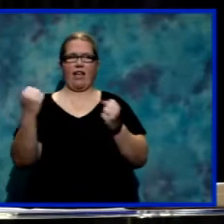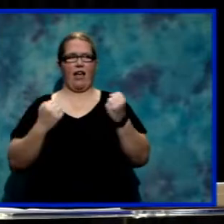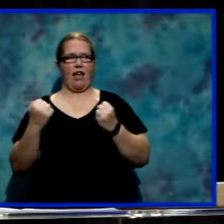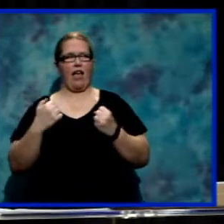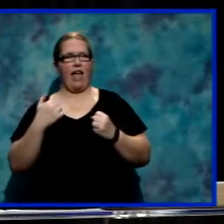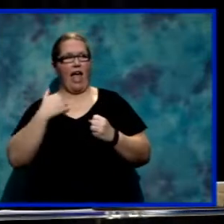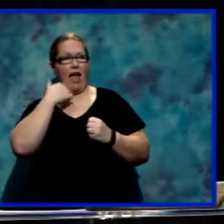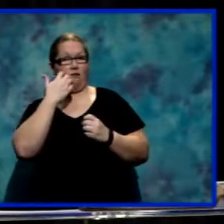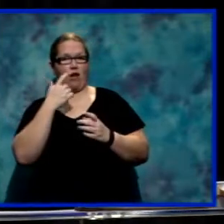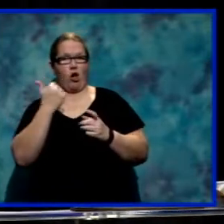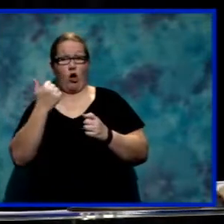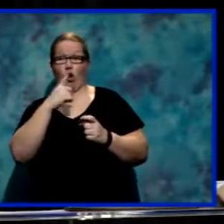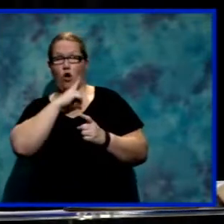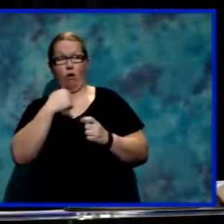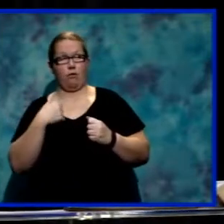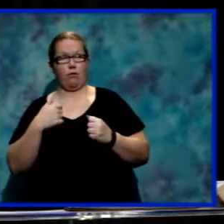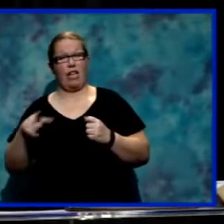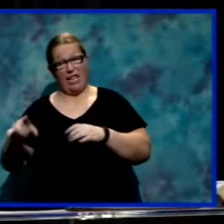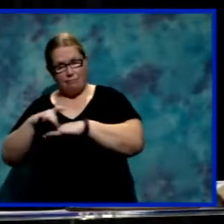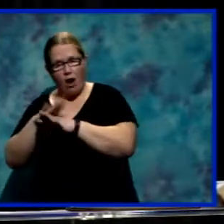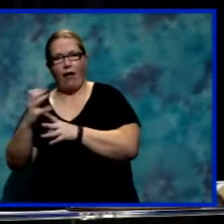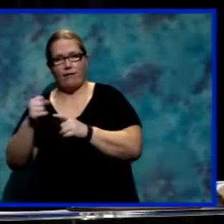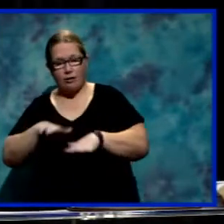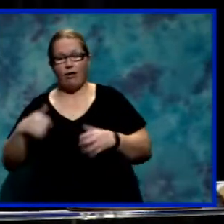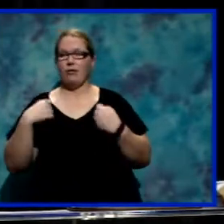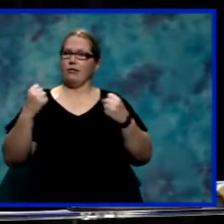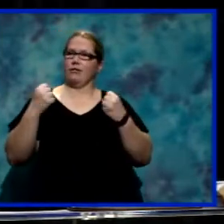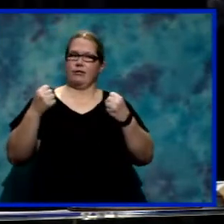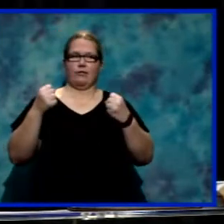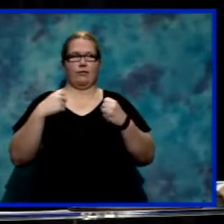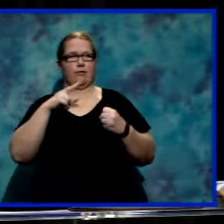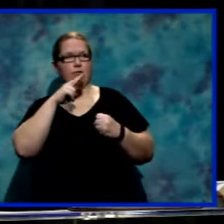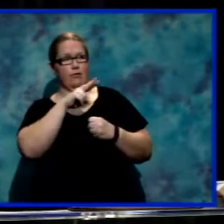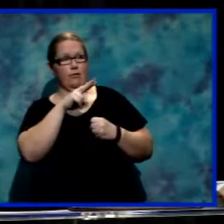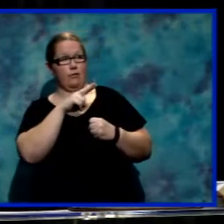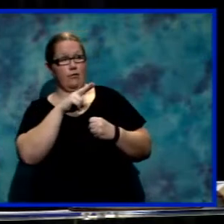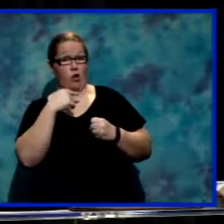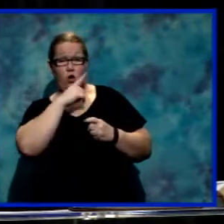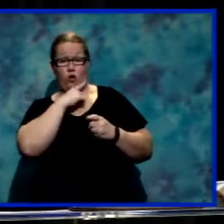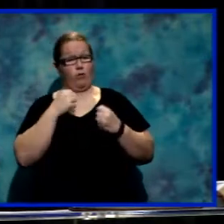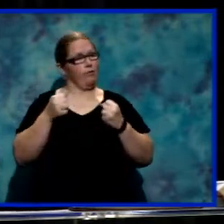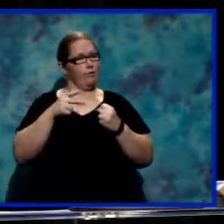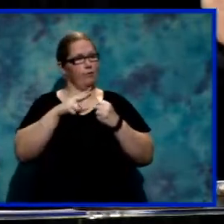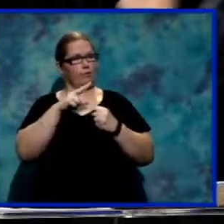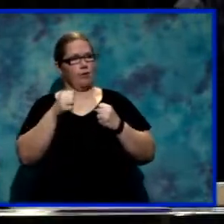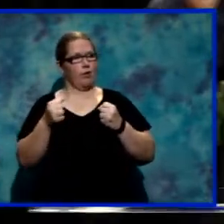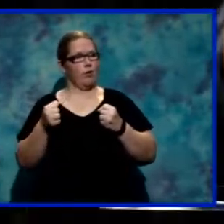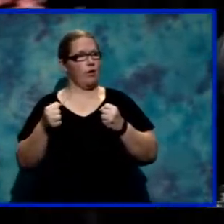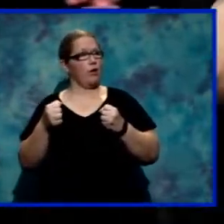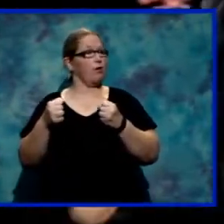every good-looking girl I'd see, now he's married, got kids. He said, every good-looking girl, he worked for the church. Every good-looking girl I'd see, I'd be driving along my